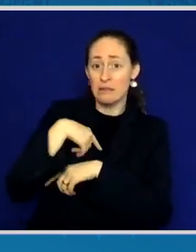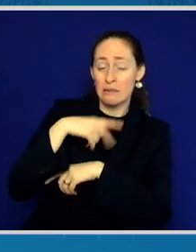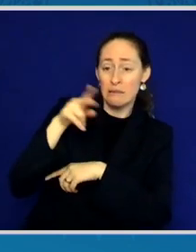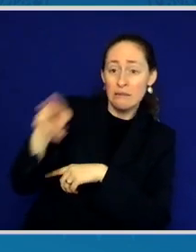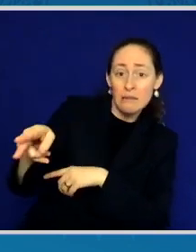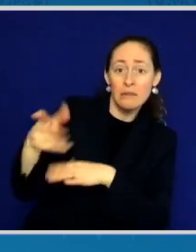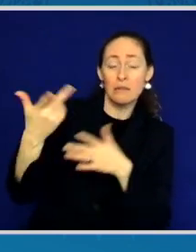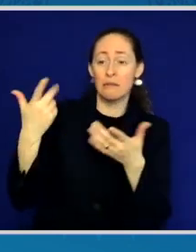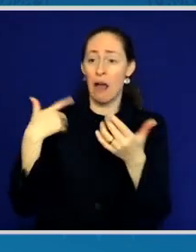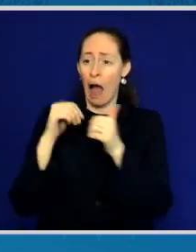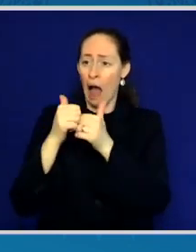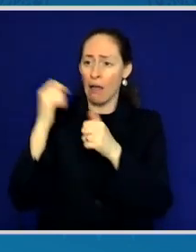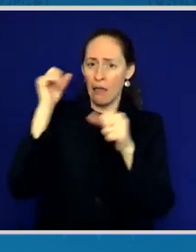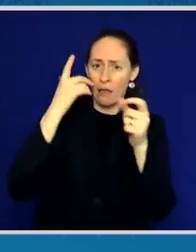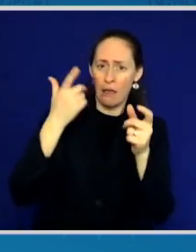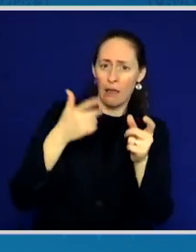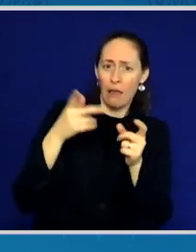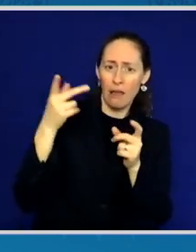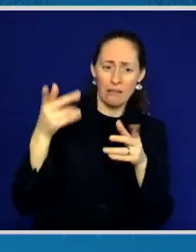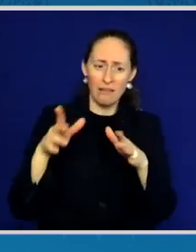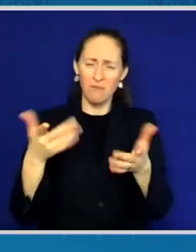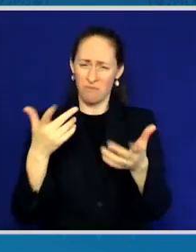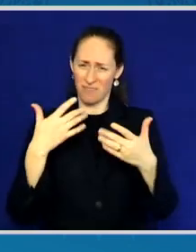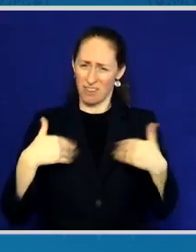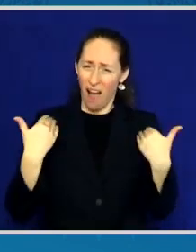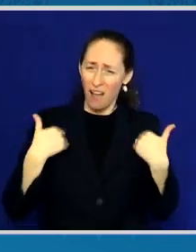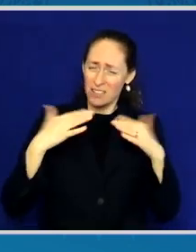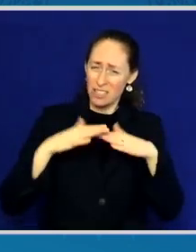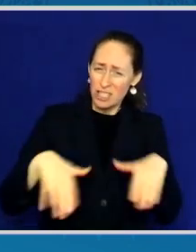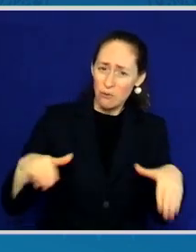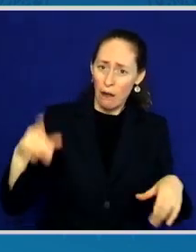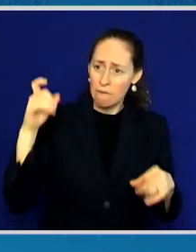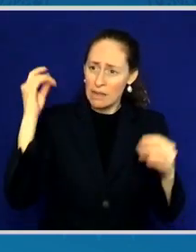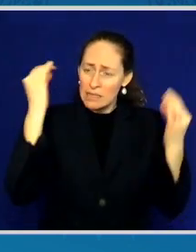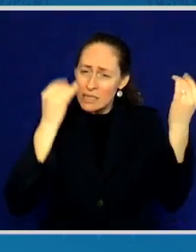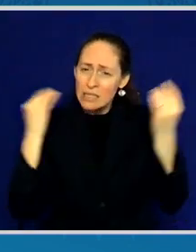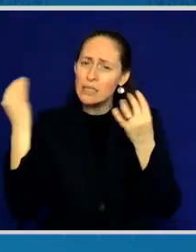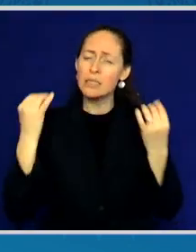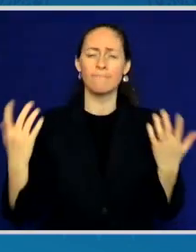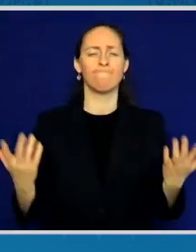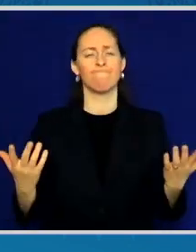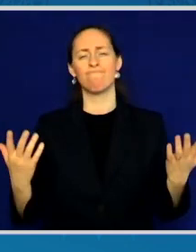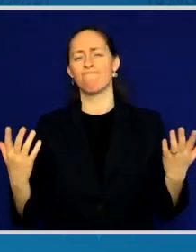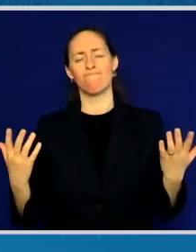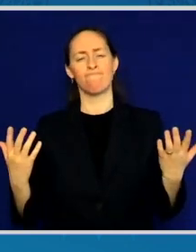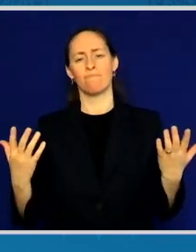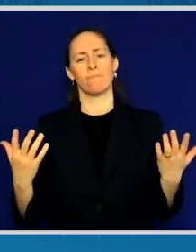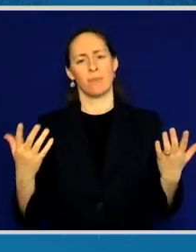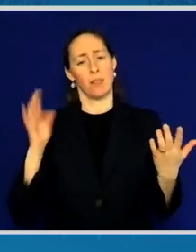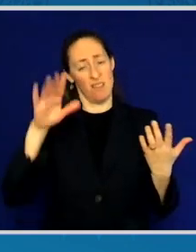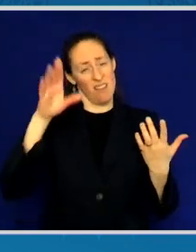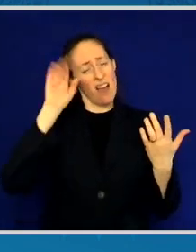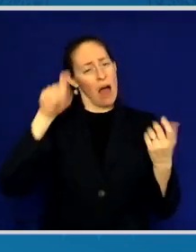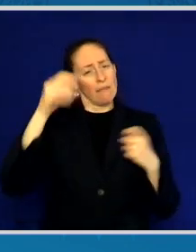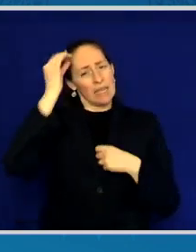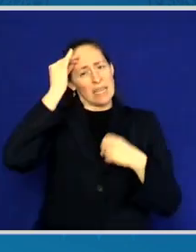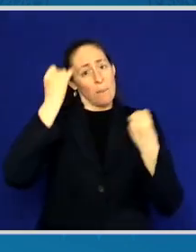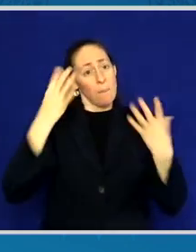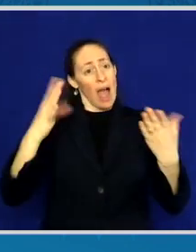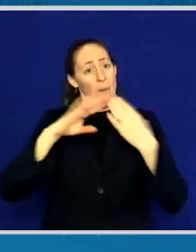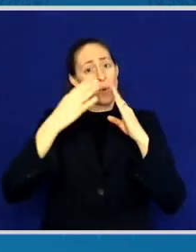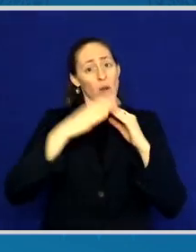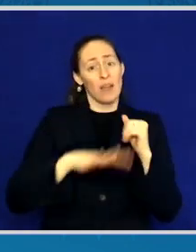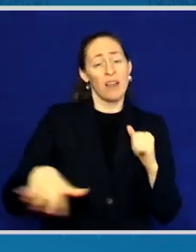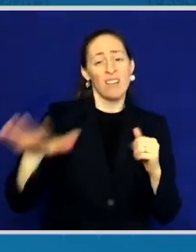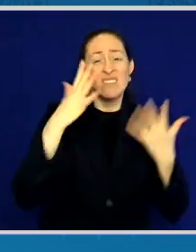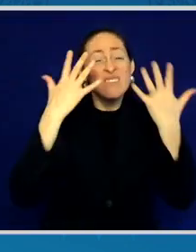the youngest of our children. I think of it in the context of the fact that in so many communities, sadly, we are still